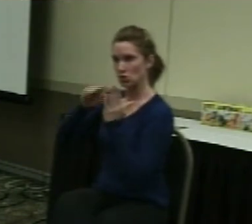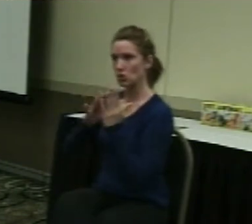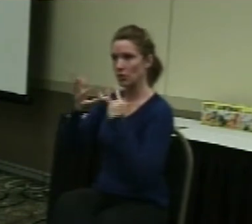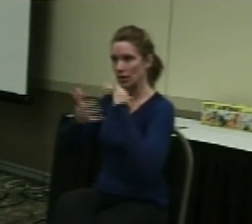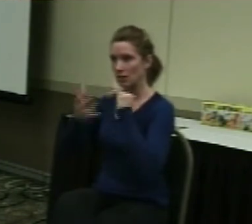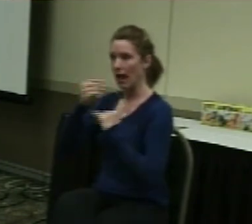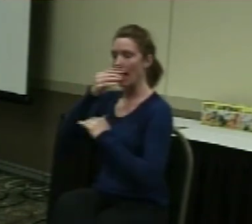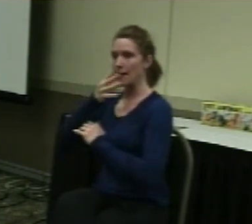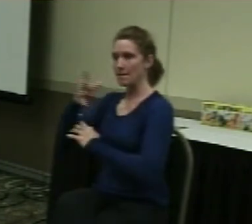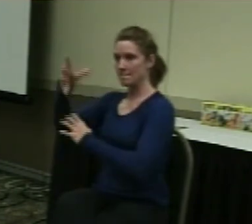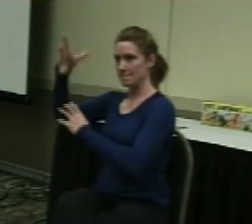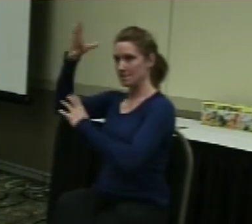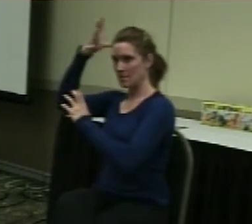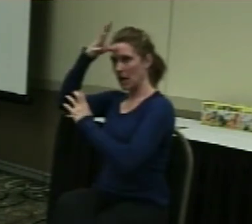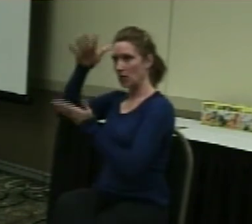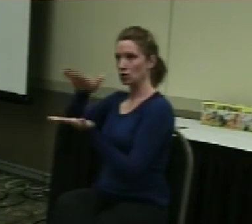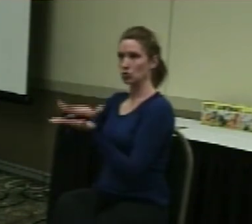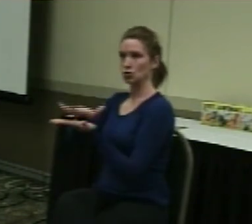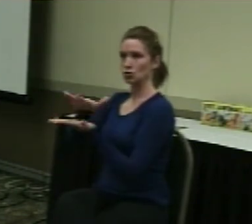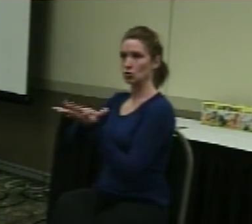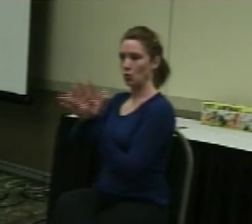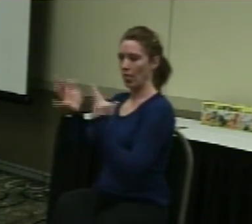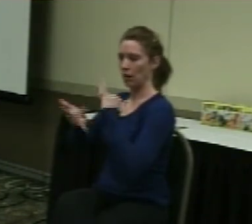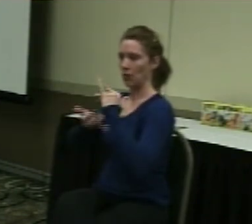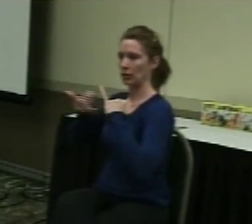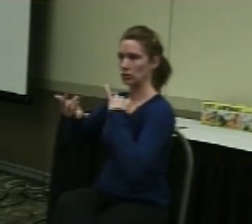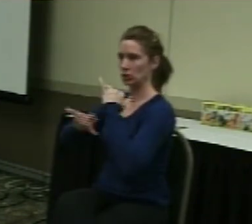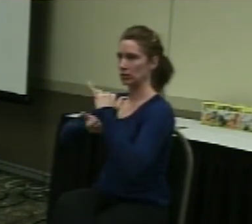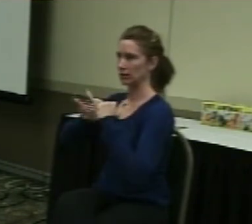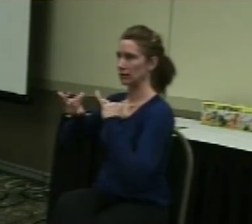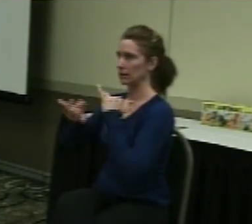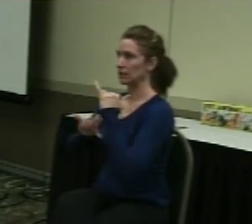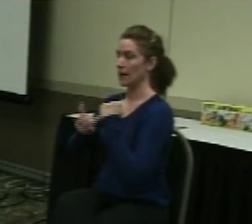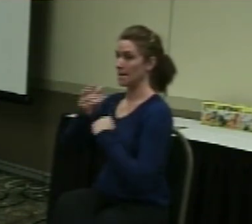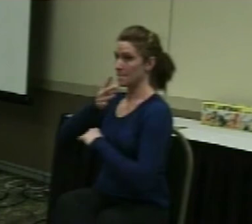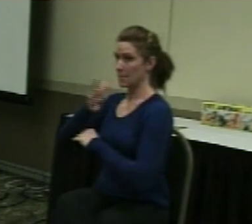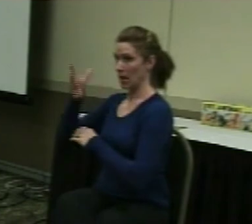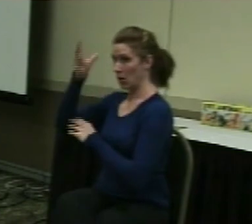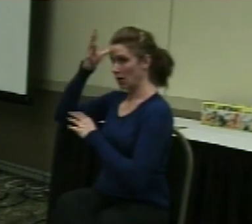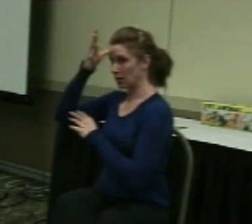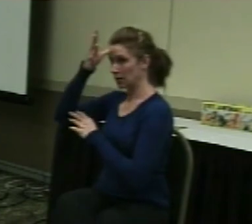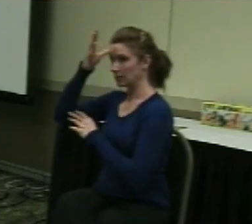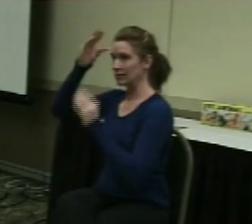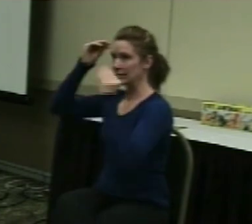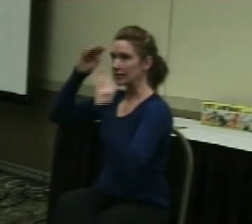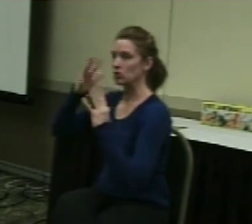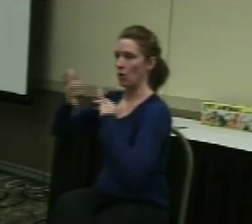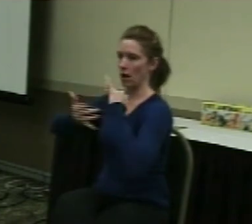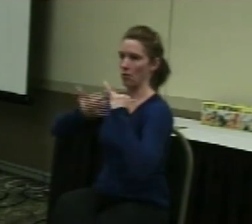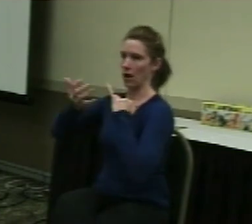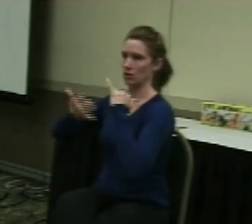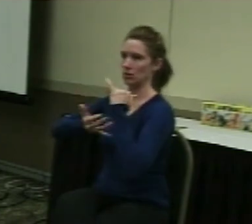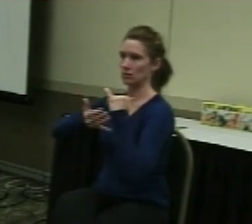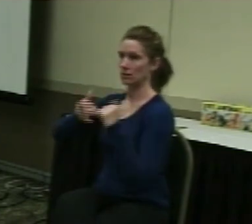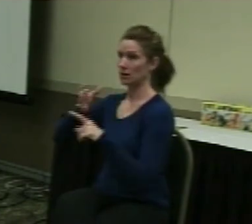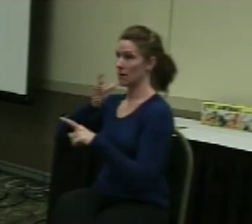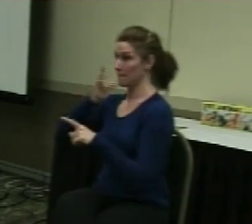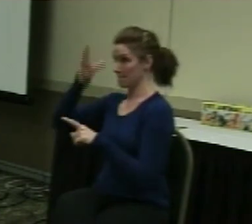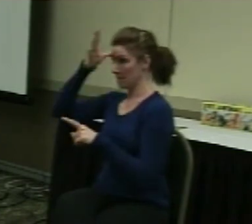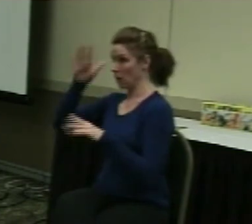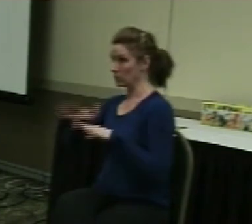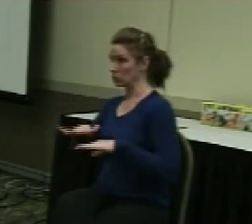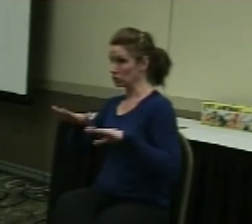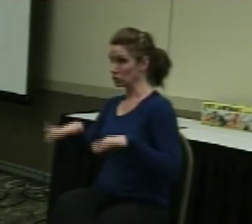and parent-school interaction, perhaps you could write, or parent-teacher. Parent-child,